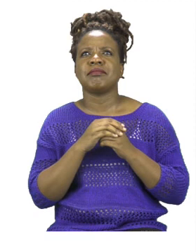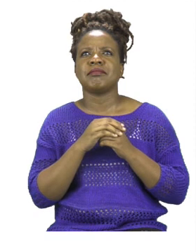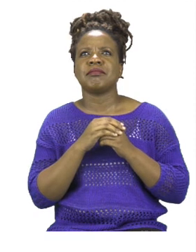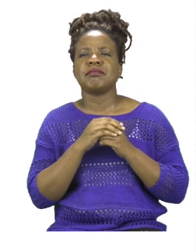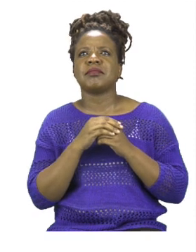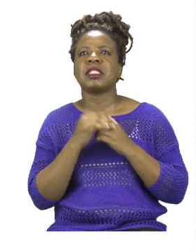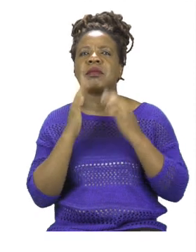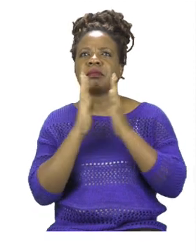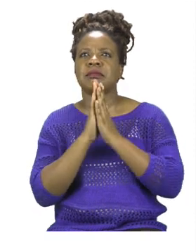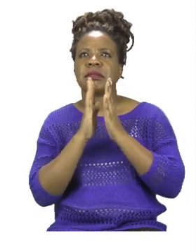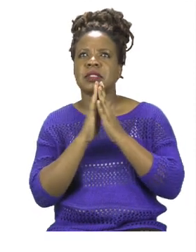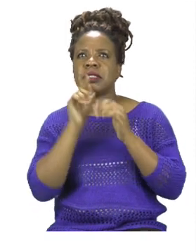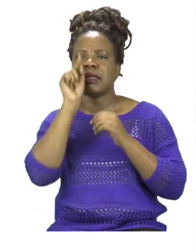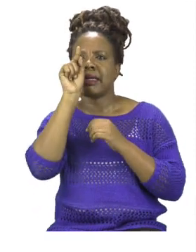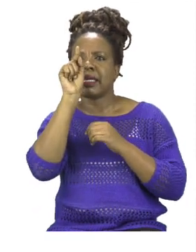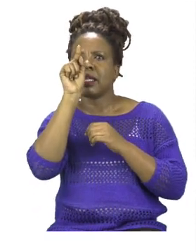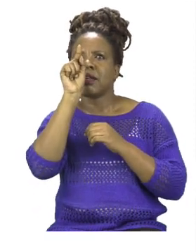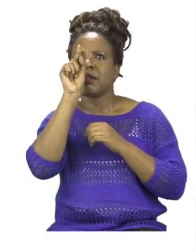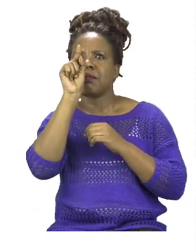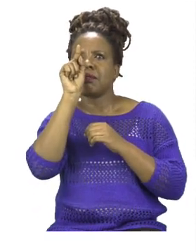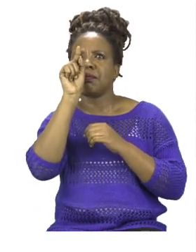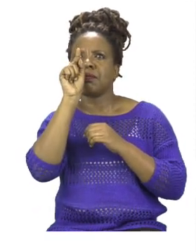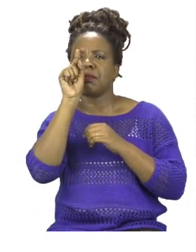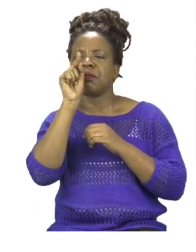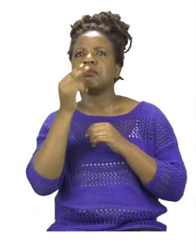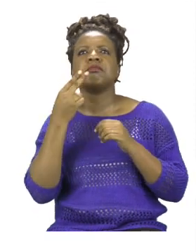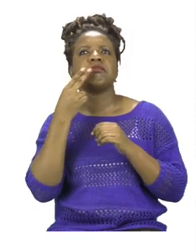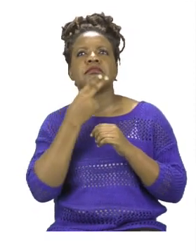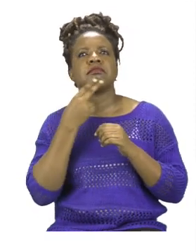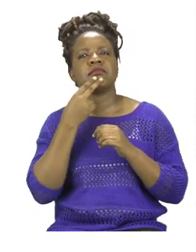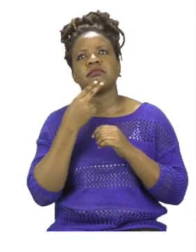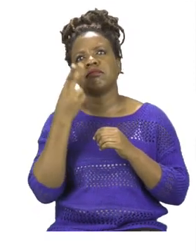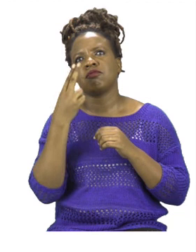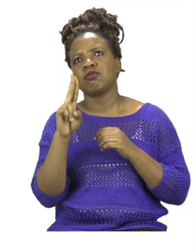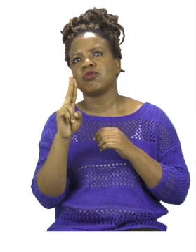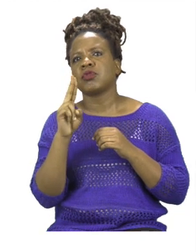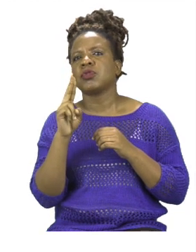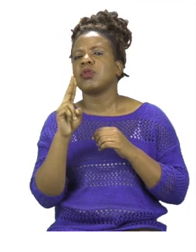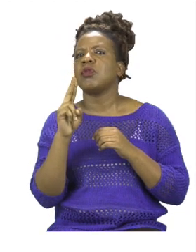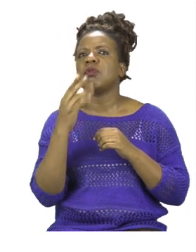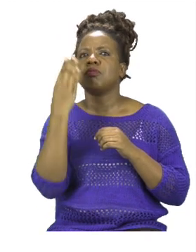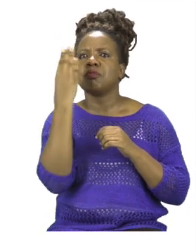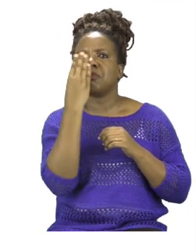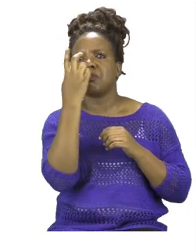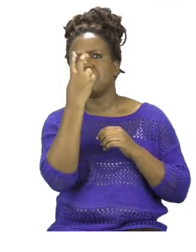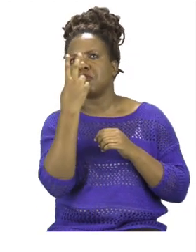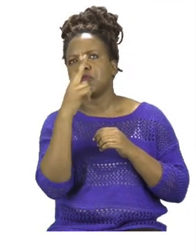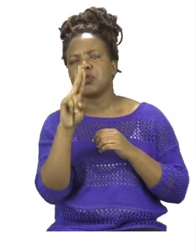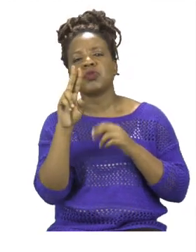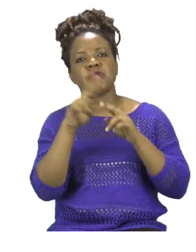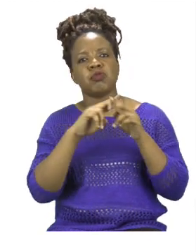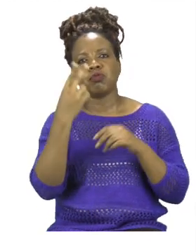your finger first. Do not use a pencil or a pen, your finger.